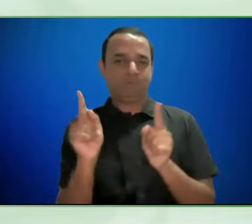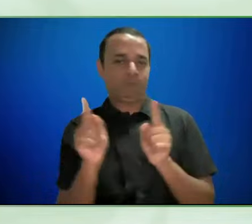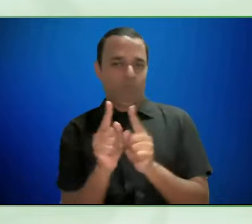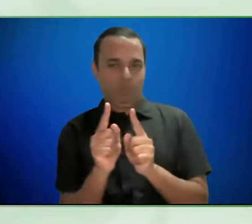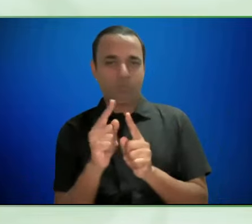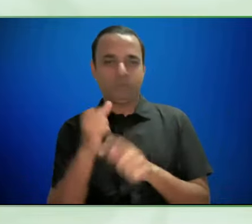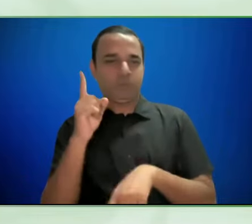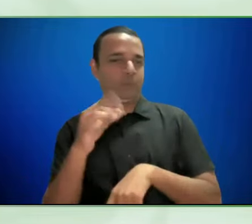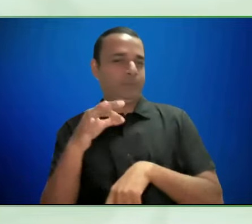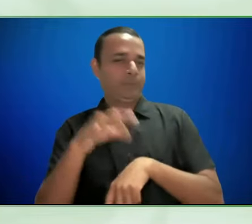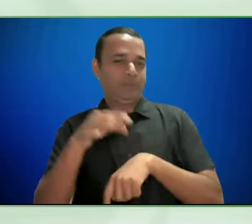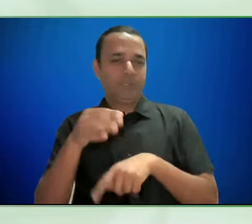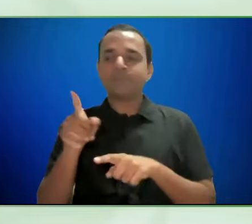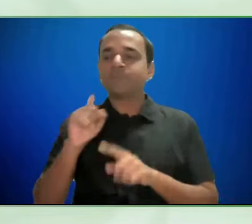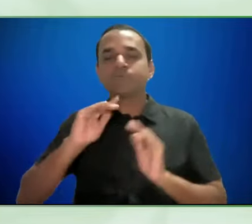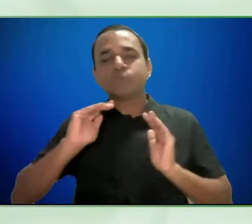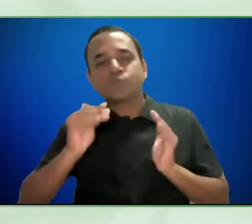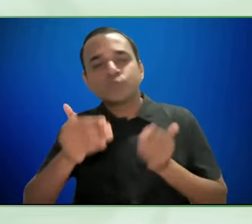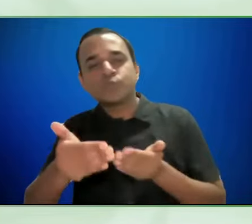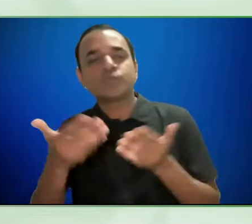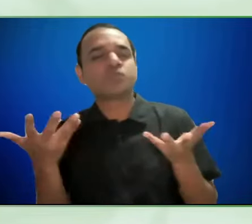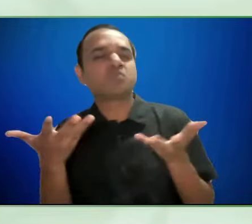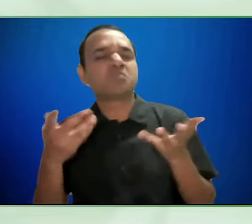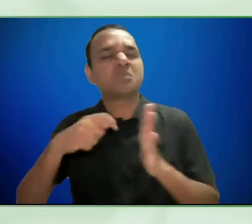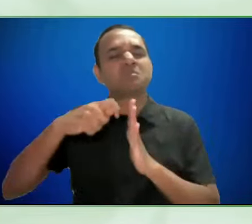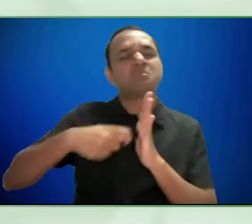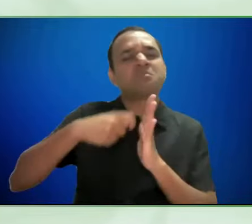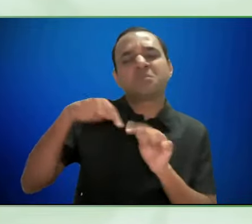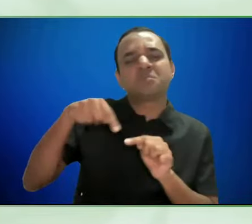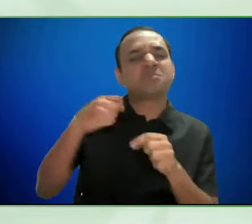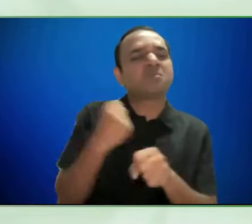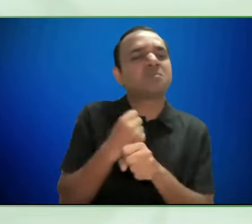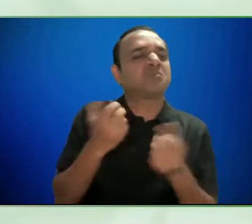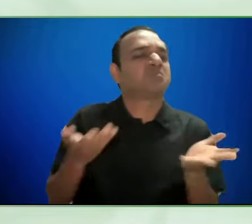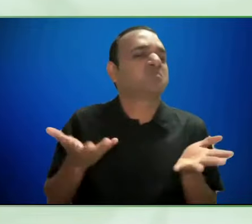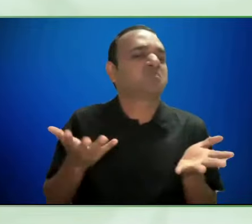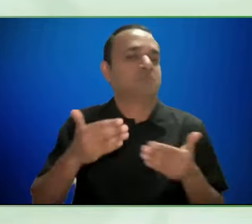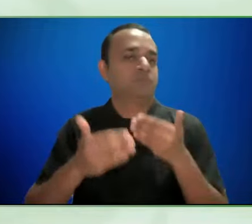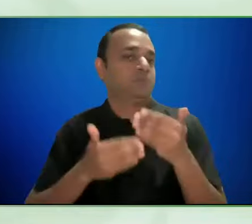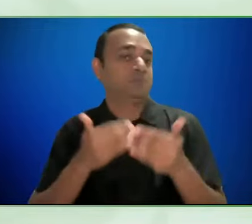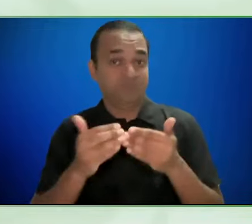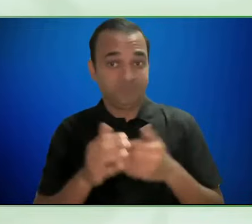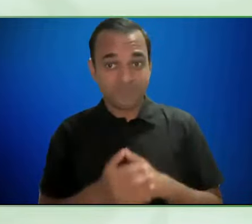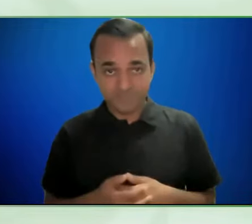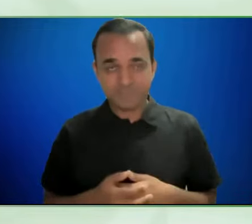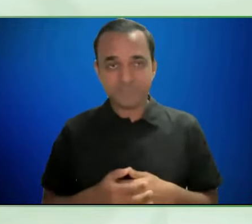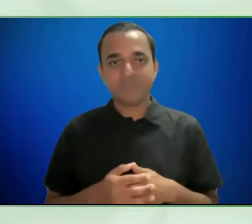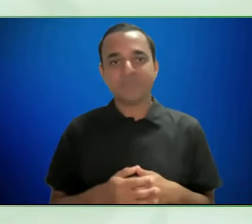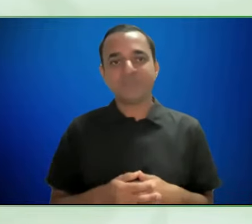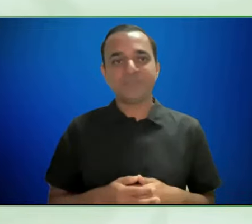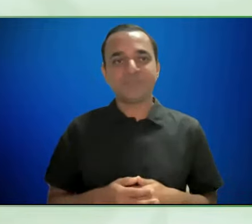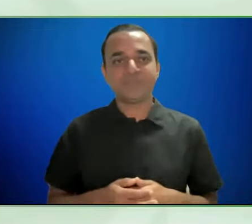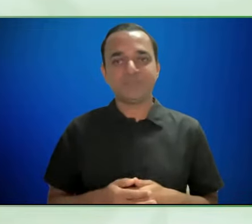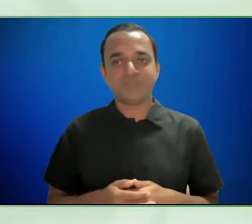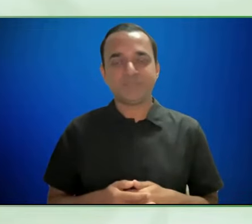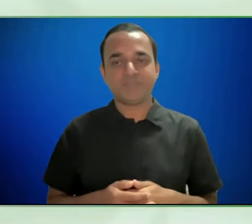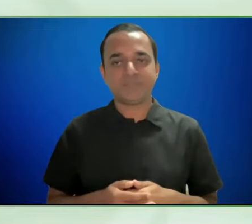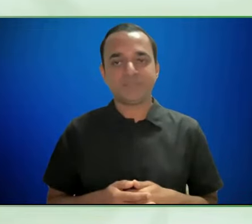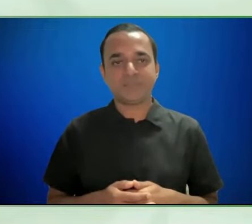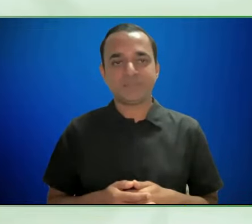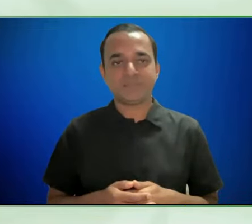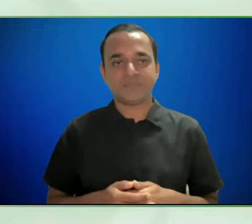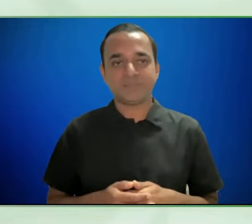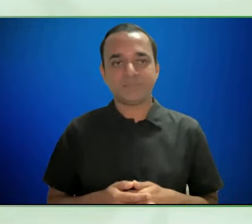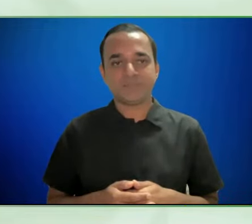enterprise. And they are doing a lot of things, from art to films to a lot of traveling. So I think I will let them